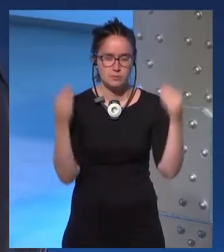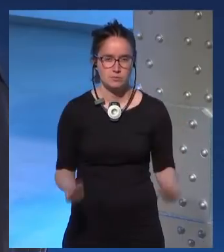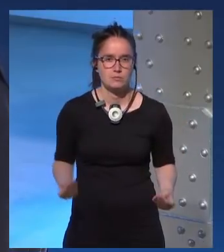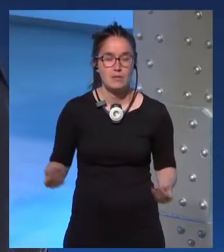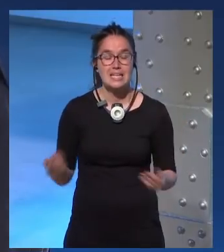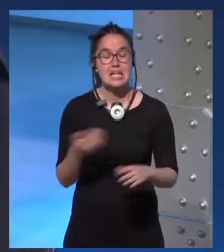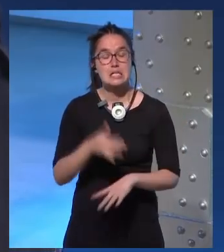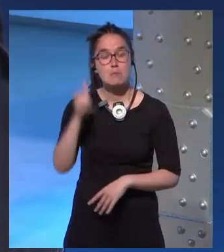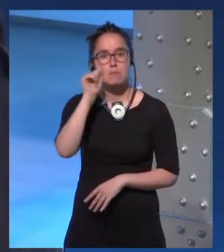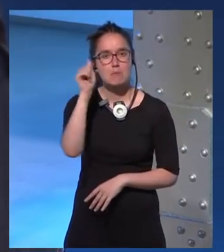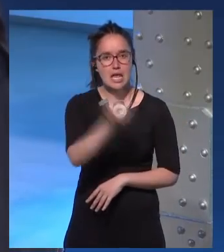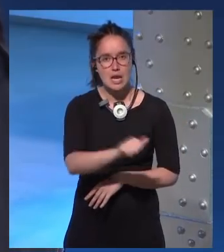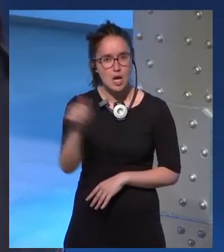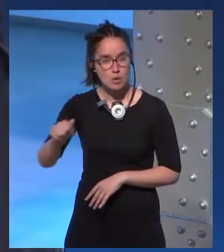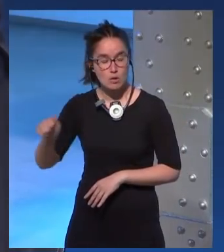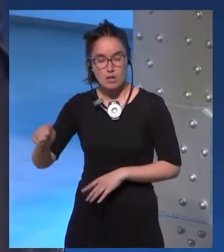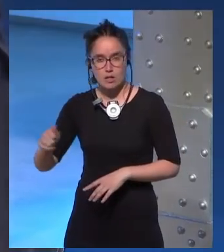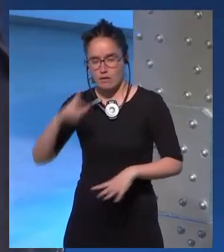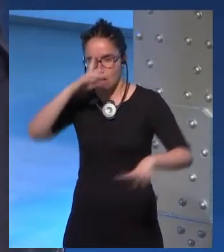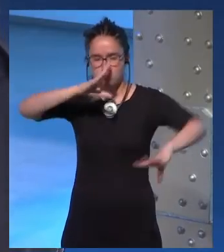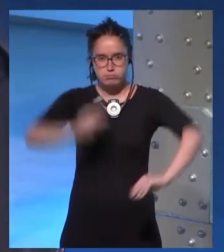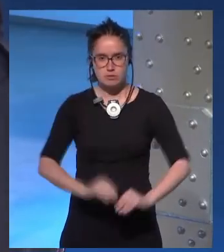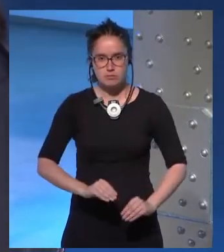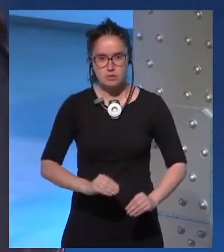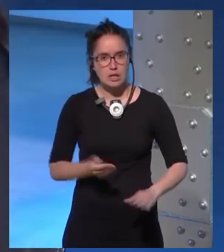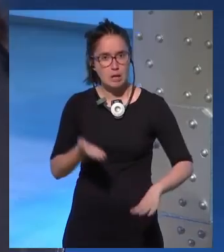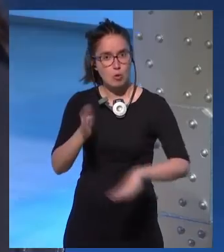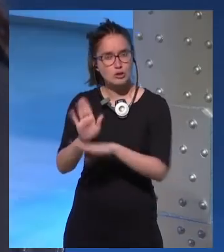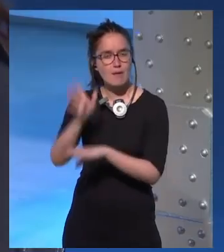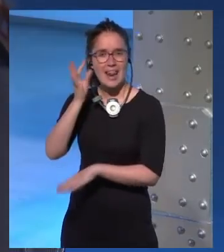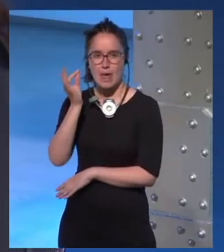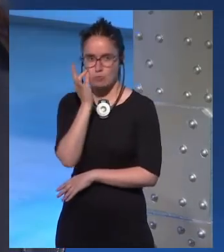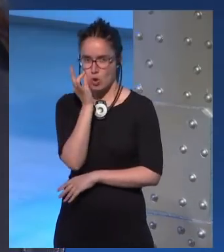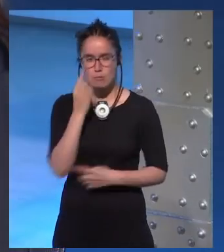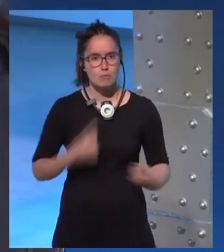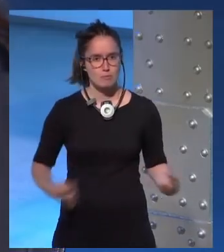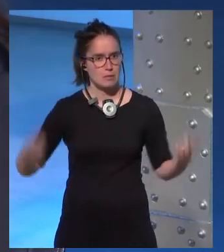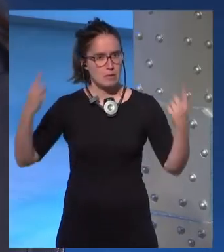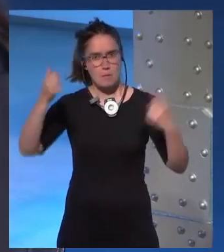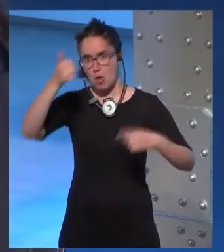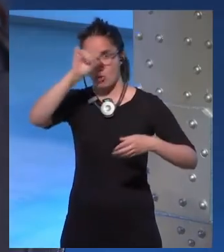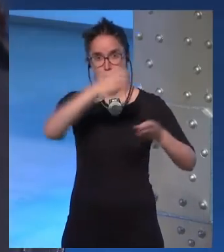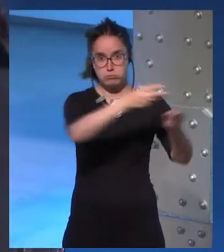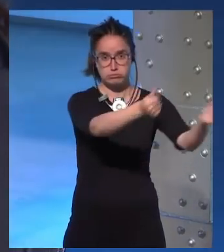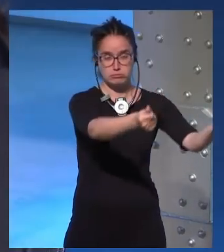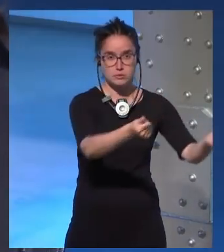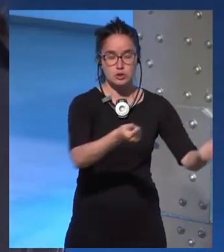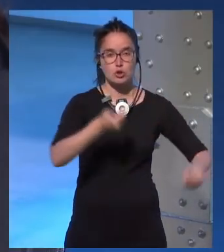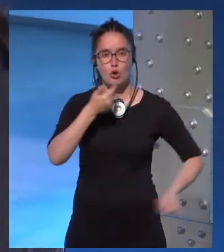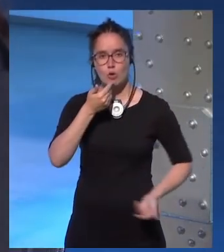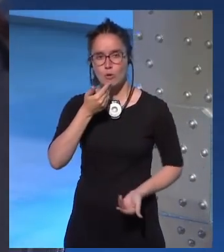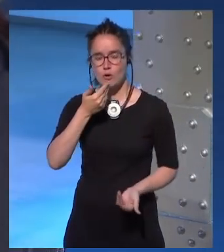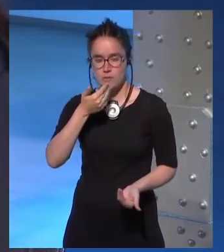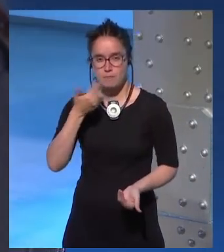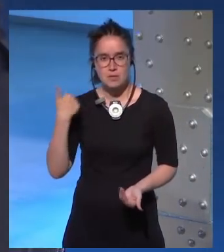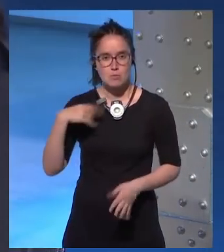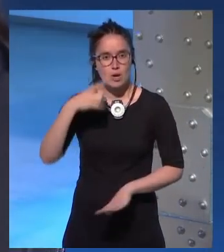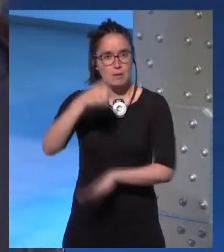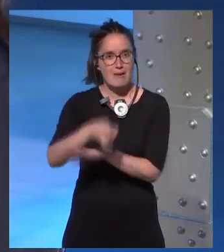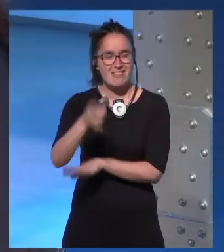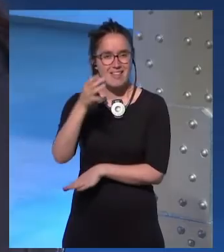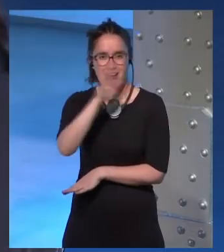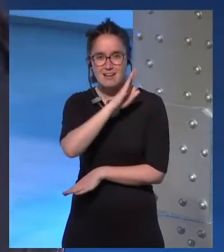movies from those times that with men